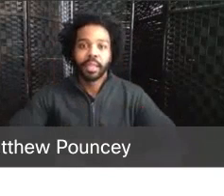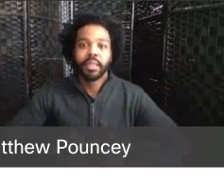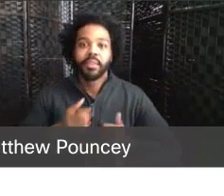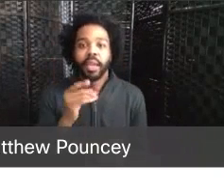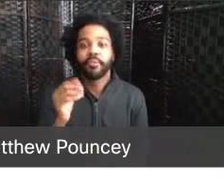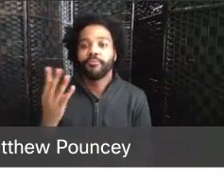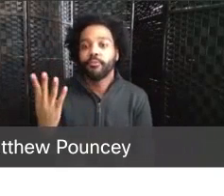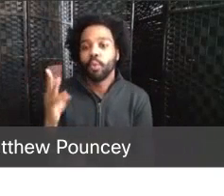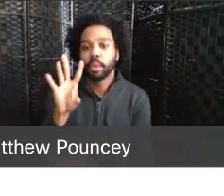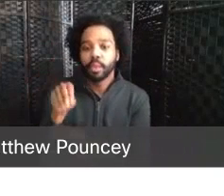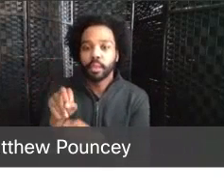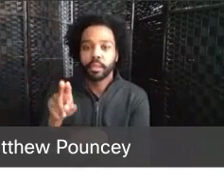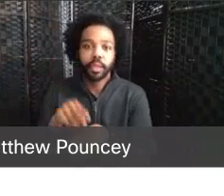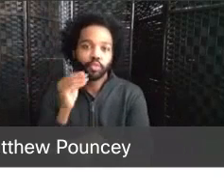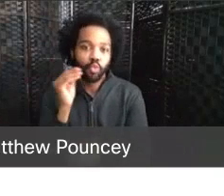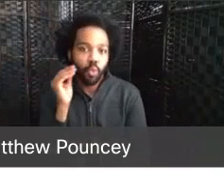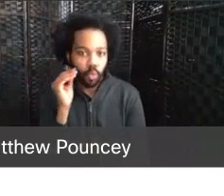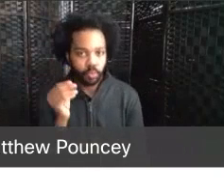homes. This is a real